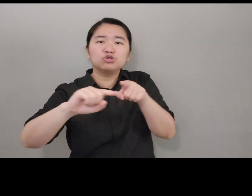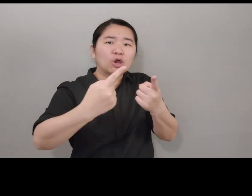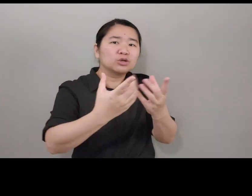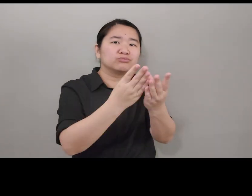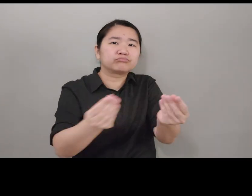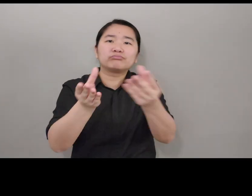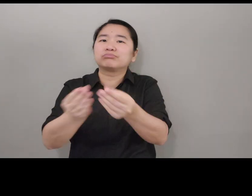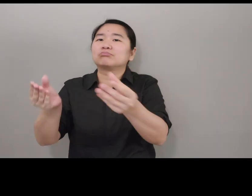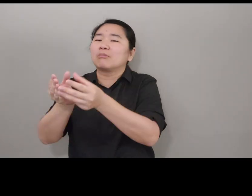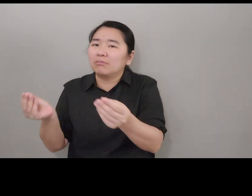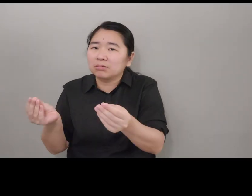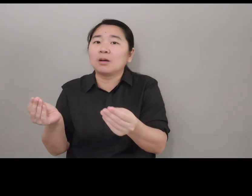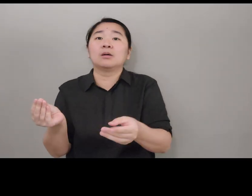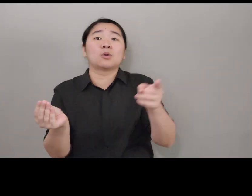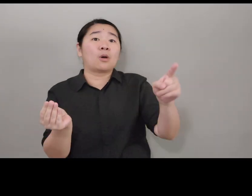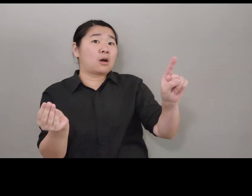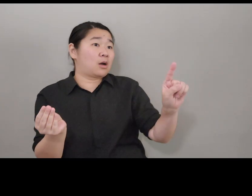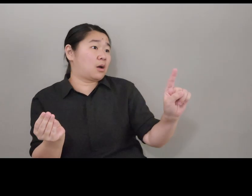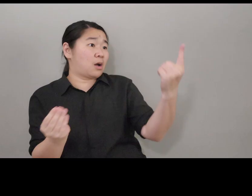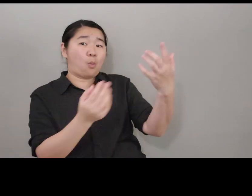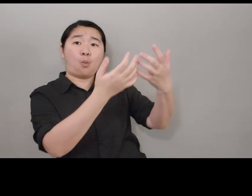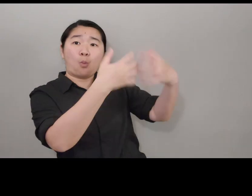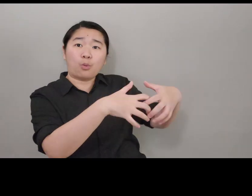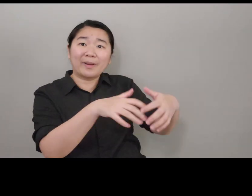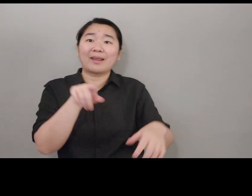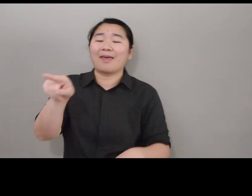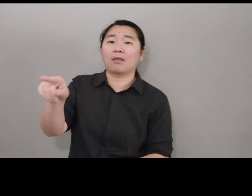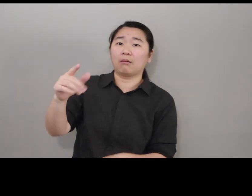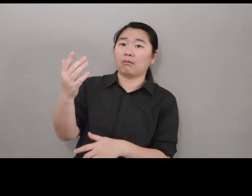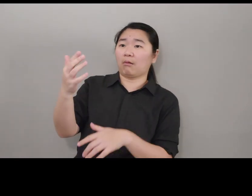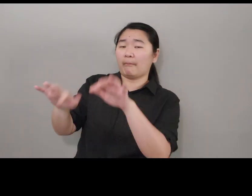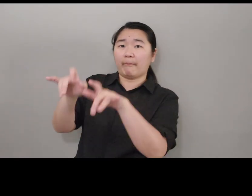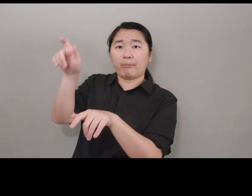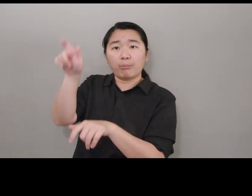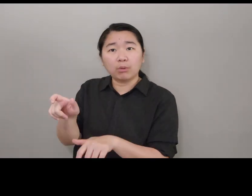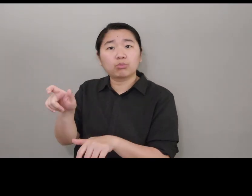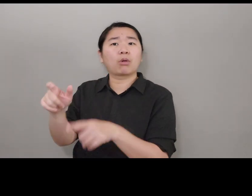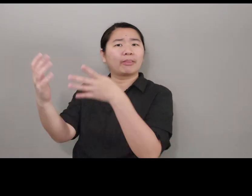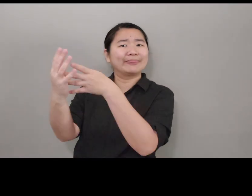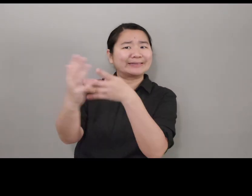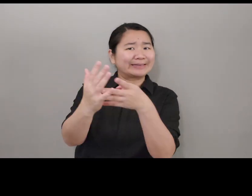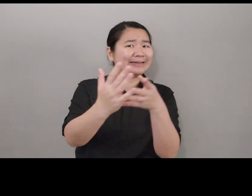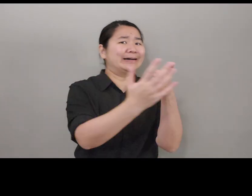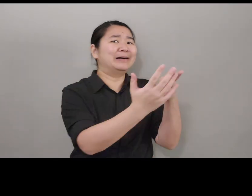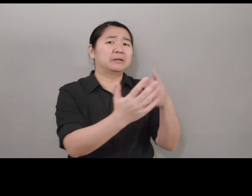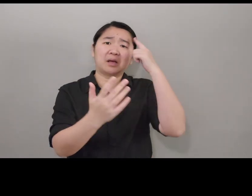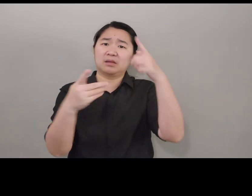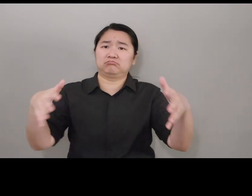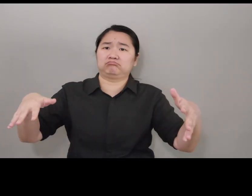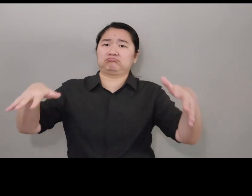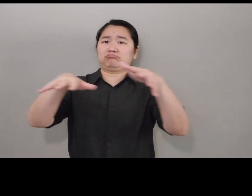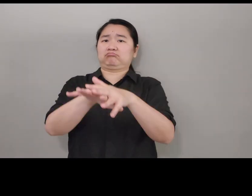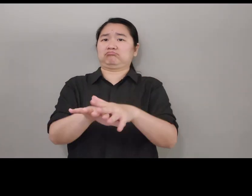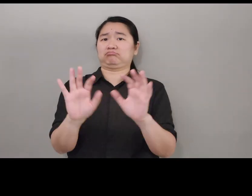get to manual testing. The next that we can look at is a combination here, where according to me personally, I prefer going